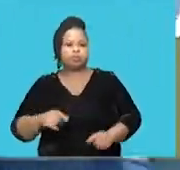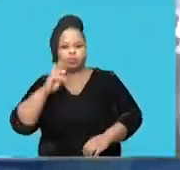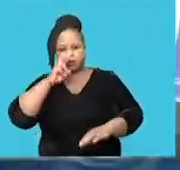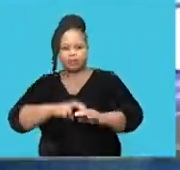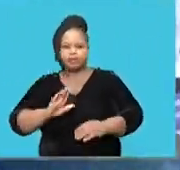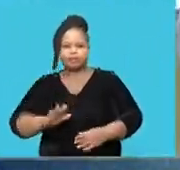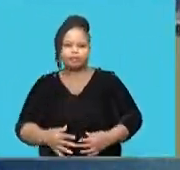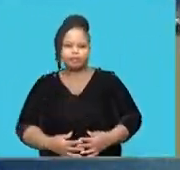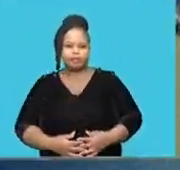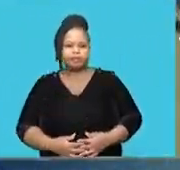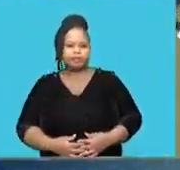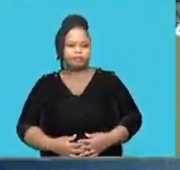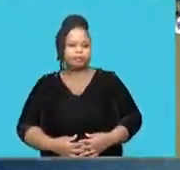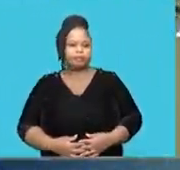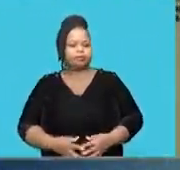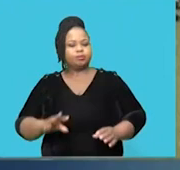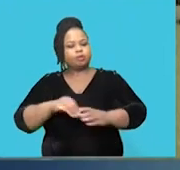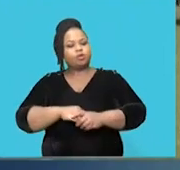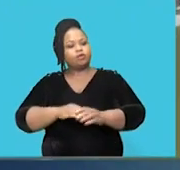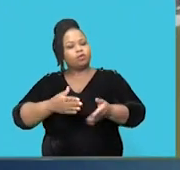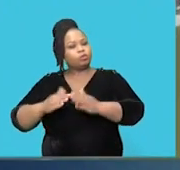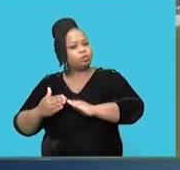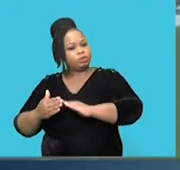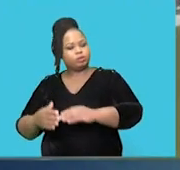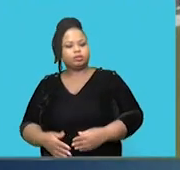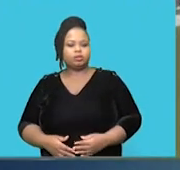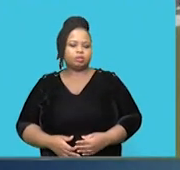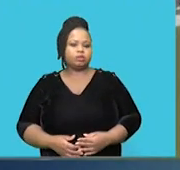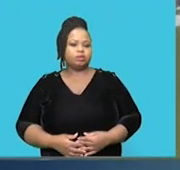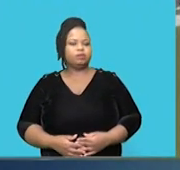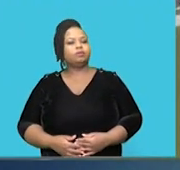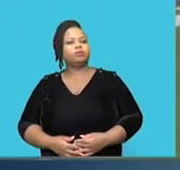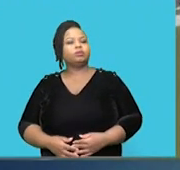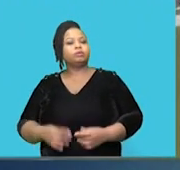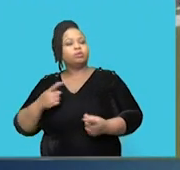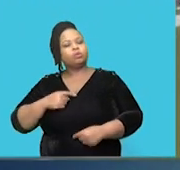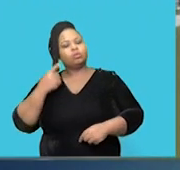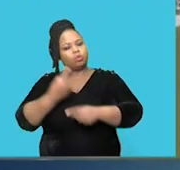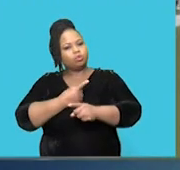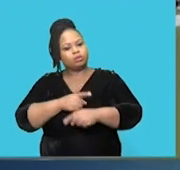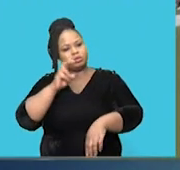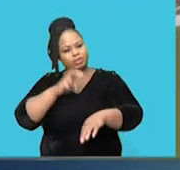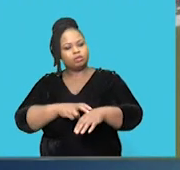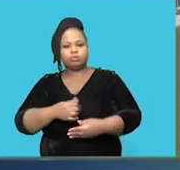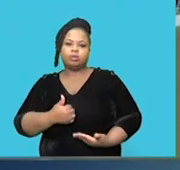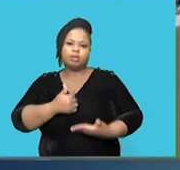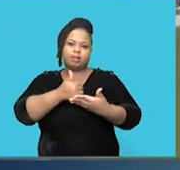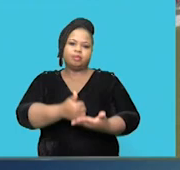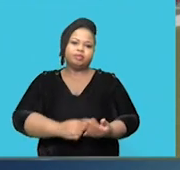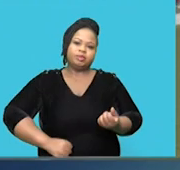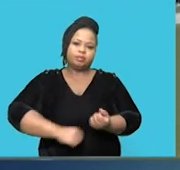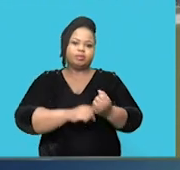lwentlalo. Part of communities, we need to understand that there is always a need to support those who are in